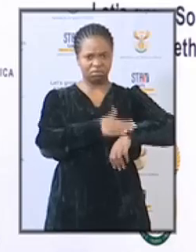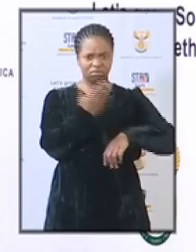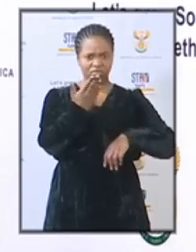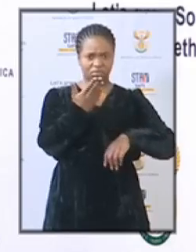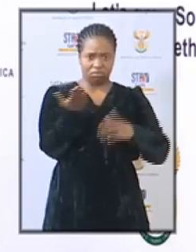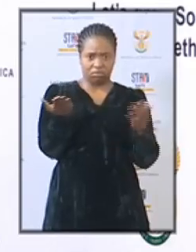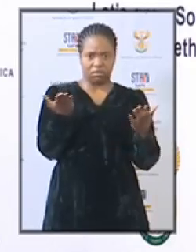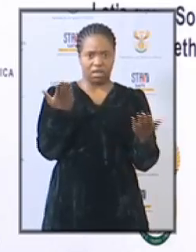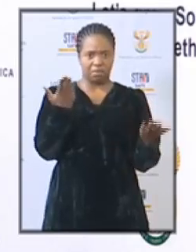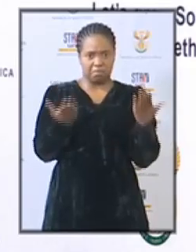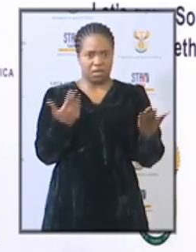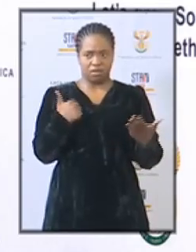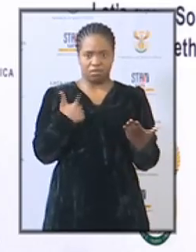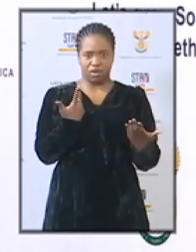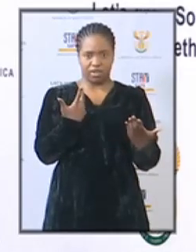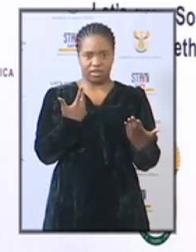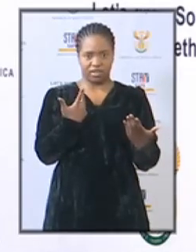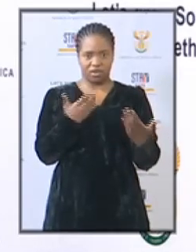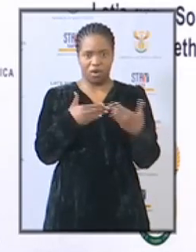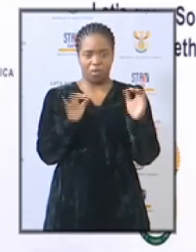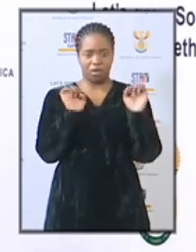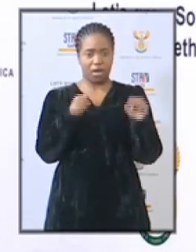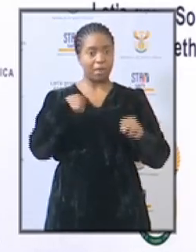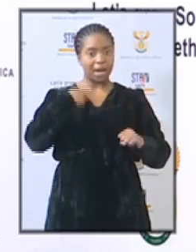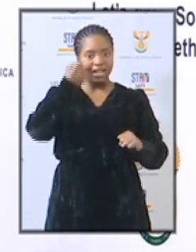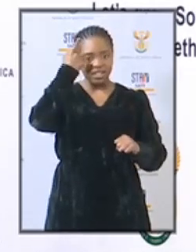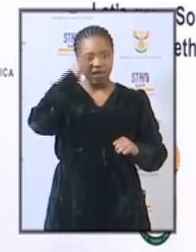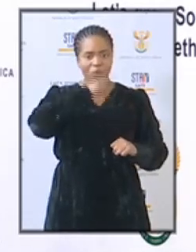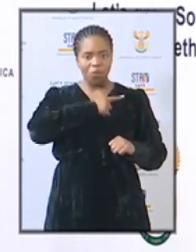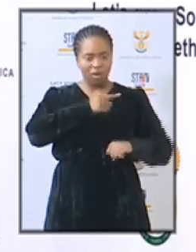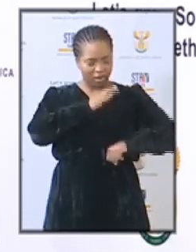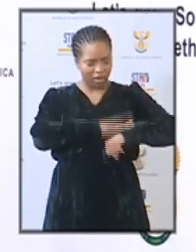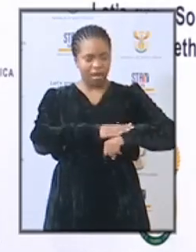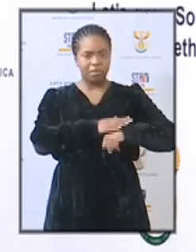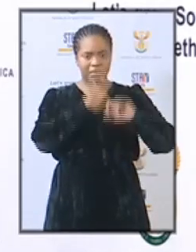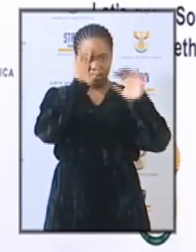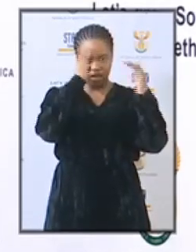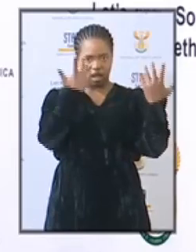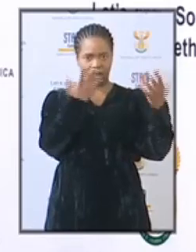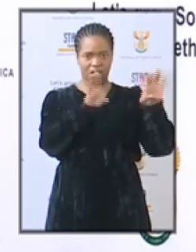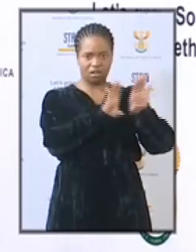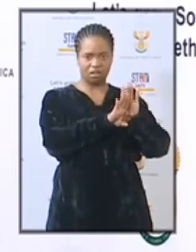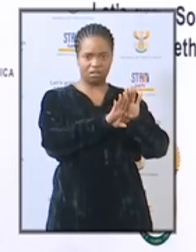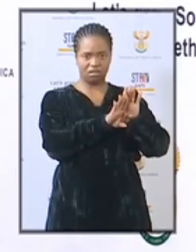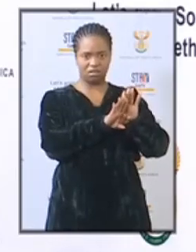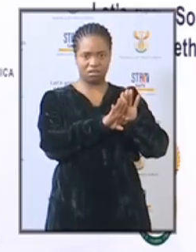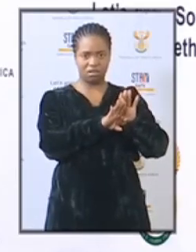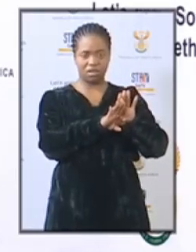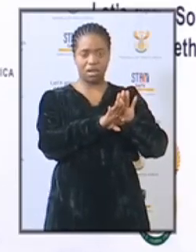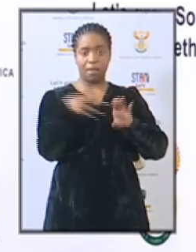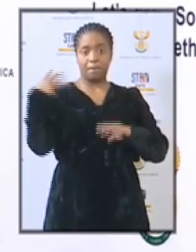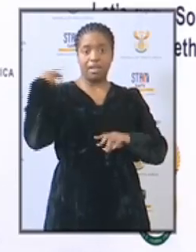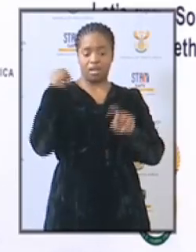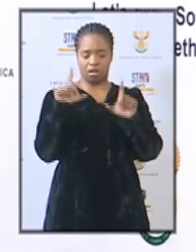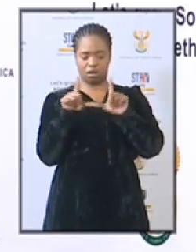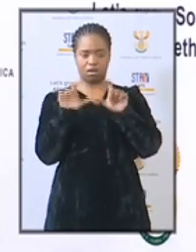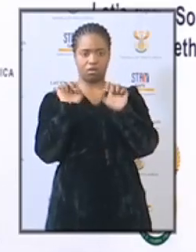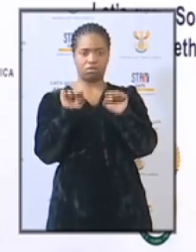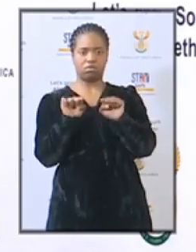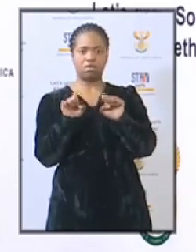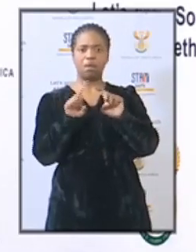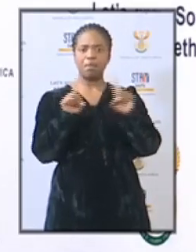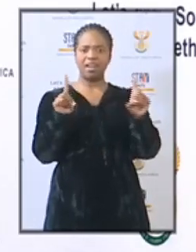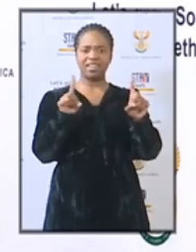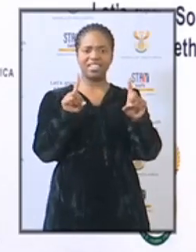I'm just being simplistic. Just in my understanding, I think the relevant minister can explain who licenses them. But my understanding is that